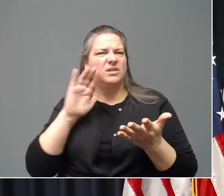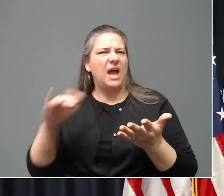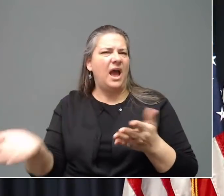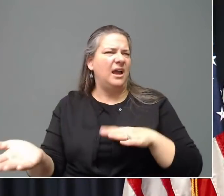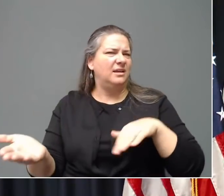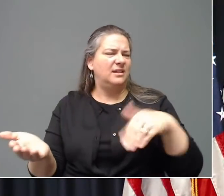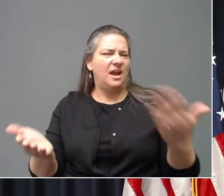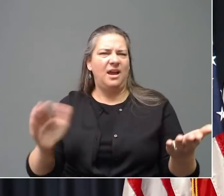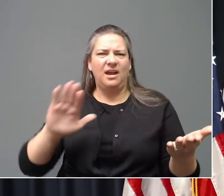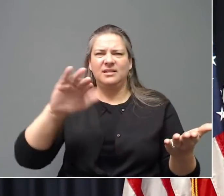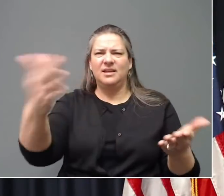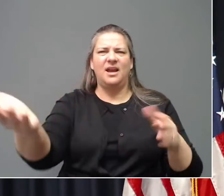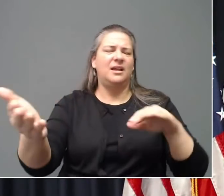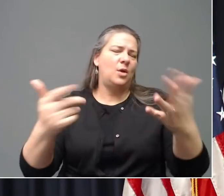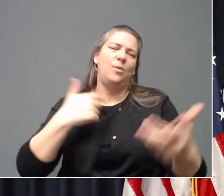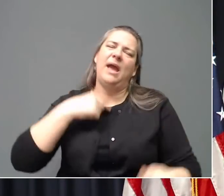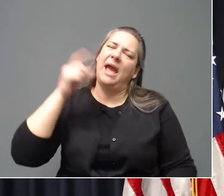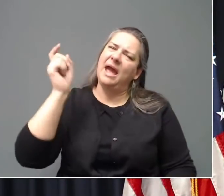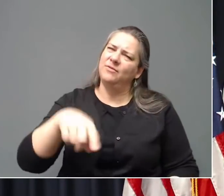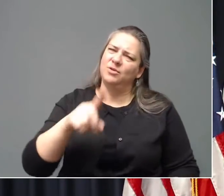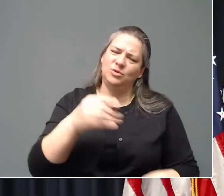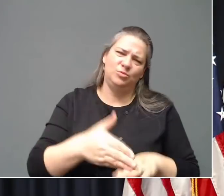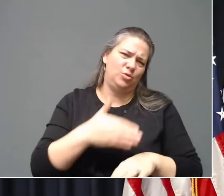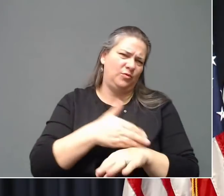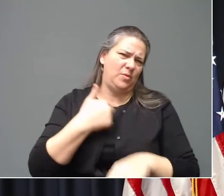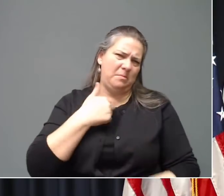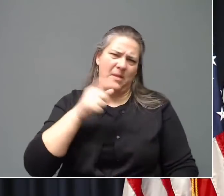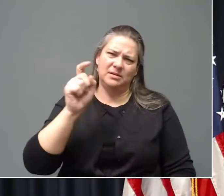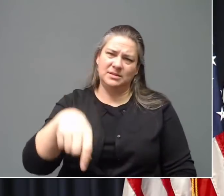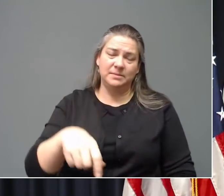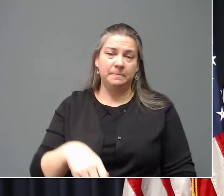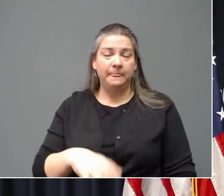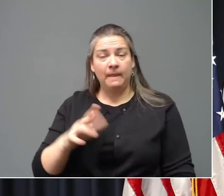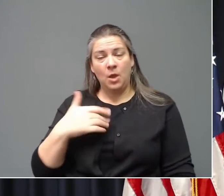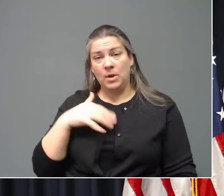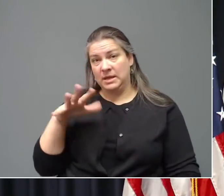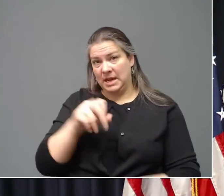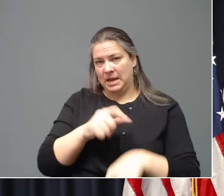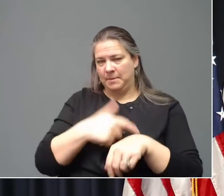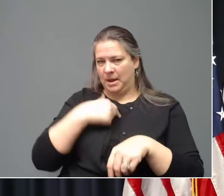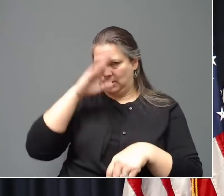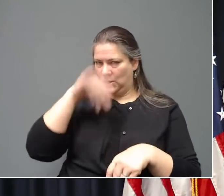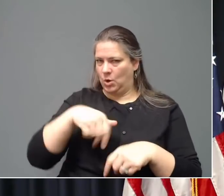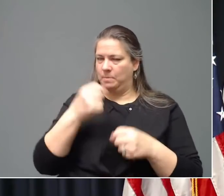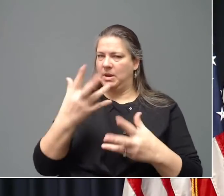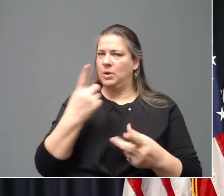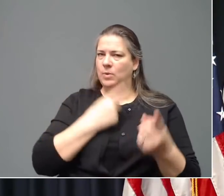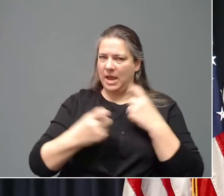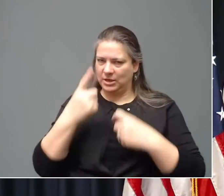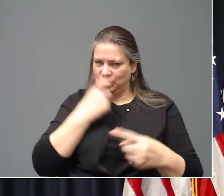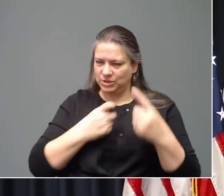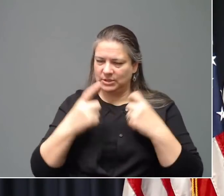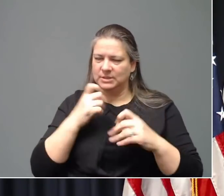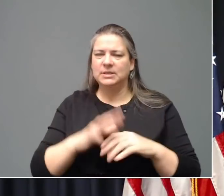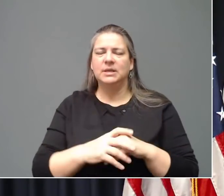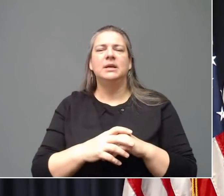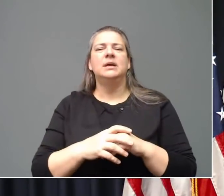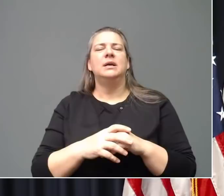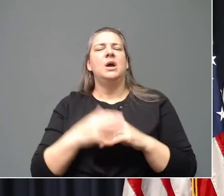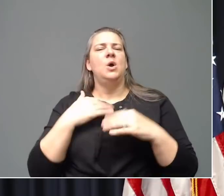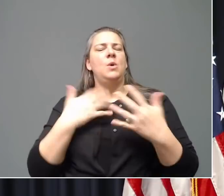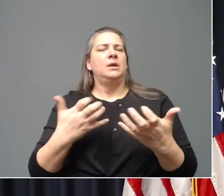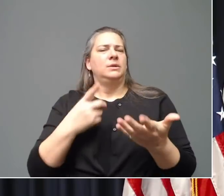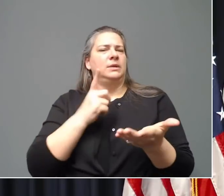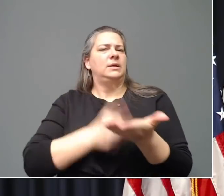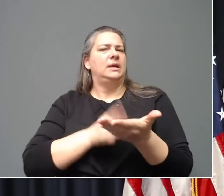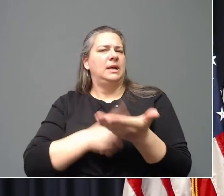All right, I want to take a moment because I know that there will be questions to address at least some of the legislation going through the General